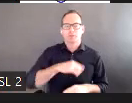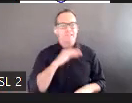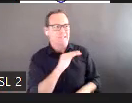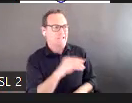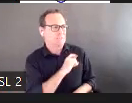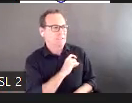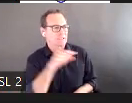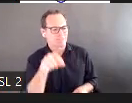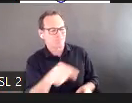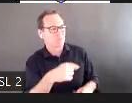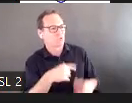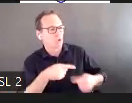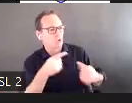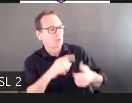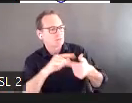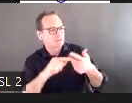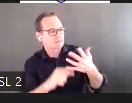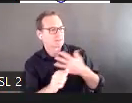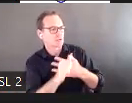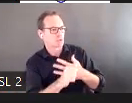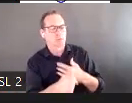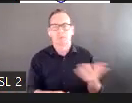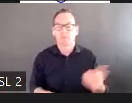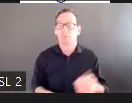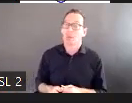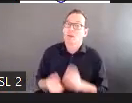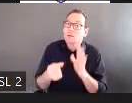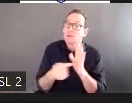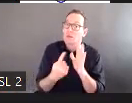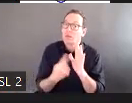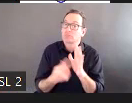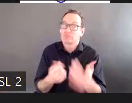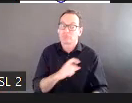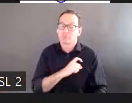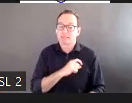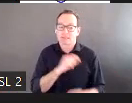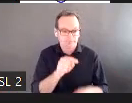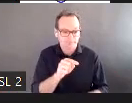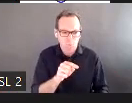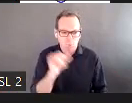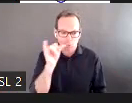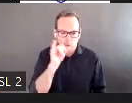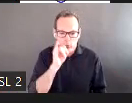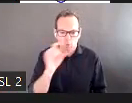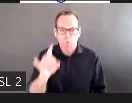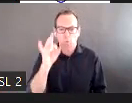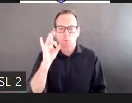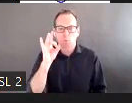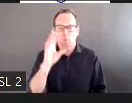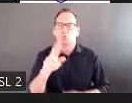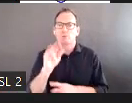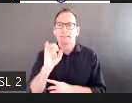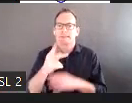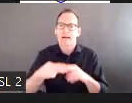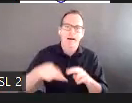risk is significant where we have to act on the risk, and there's this conversation when we're talking about the risks that are being discussed.